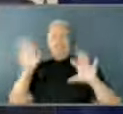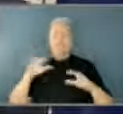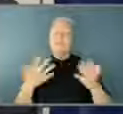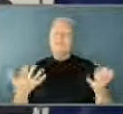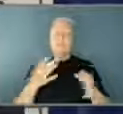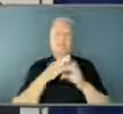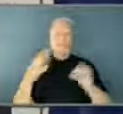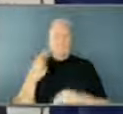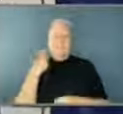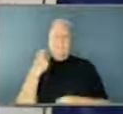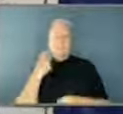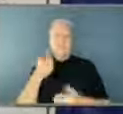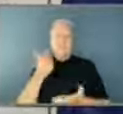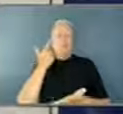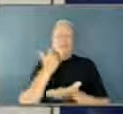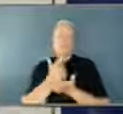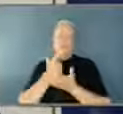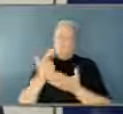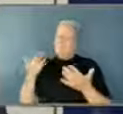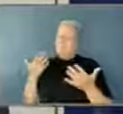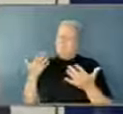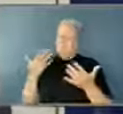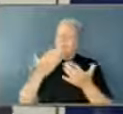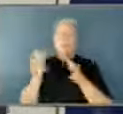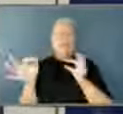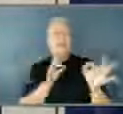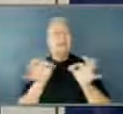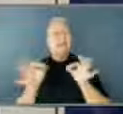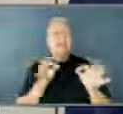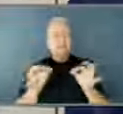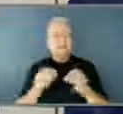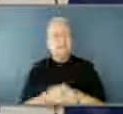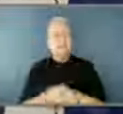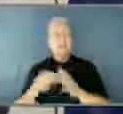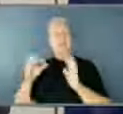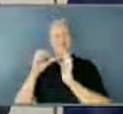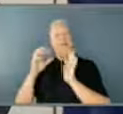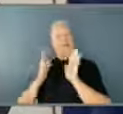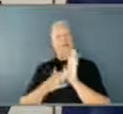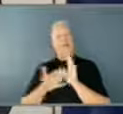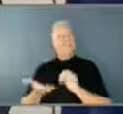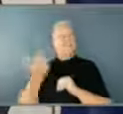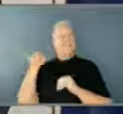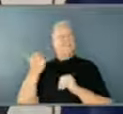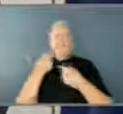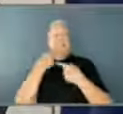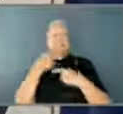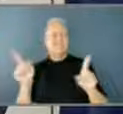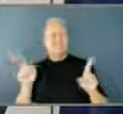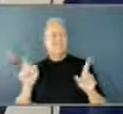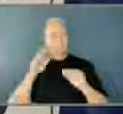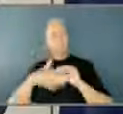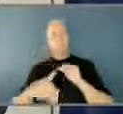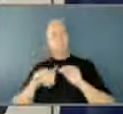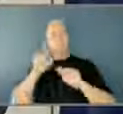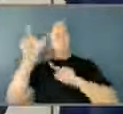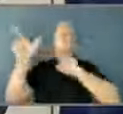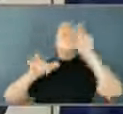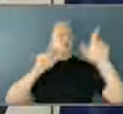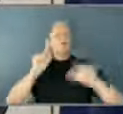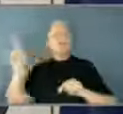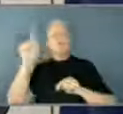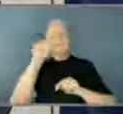gone into this. Rural and remote Australia was something that the PM said very early on, absolutely equal